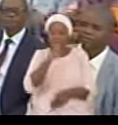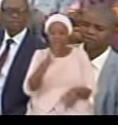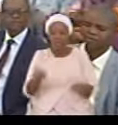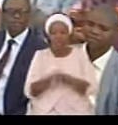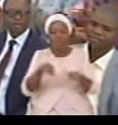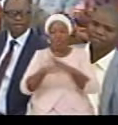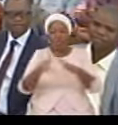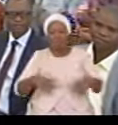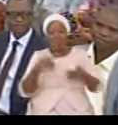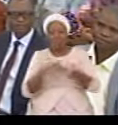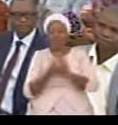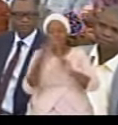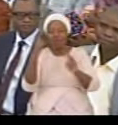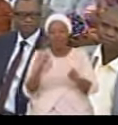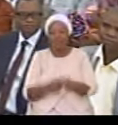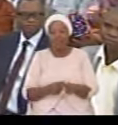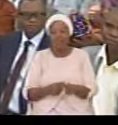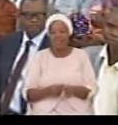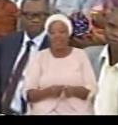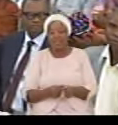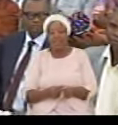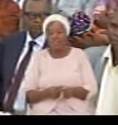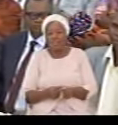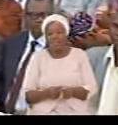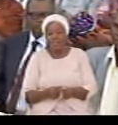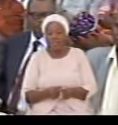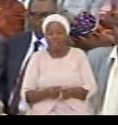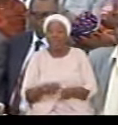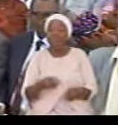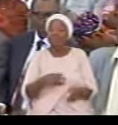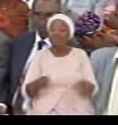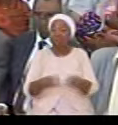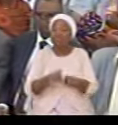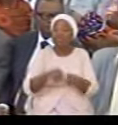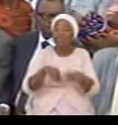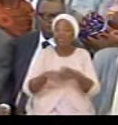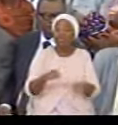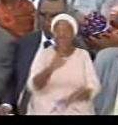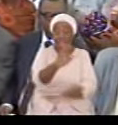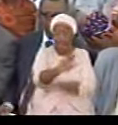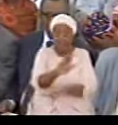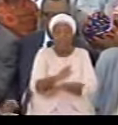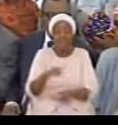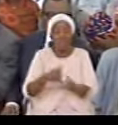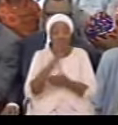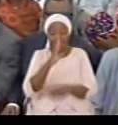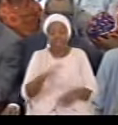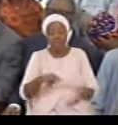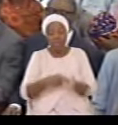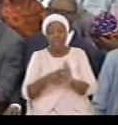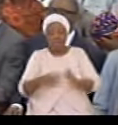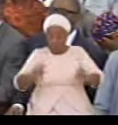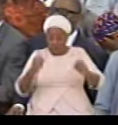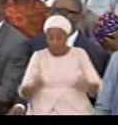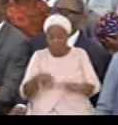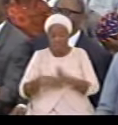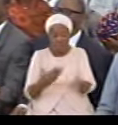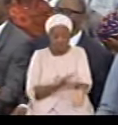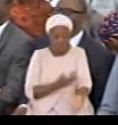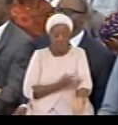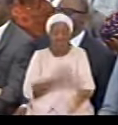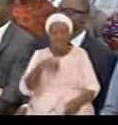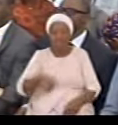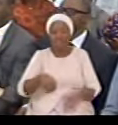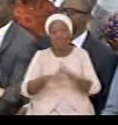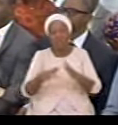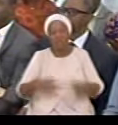life. Amen. Even in the evening, it will mean that the strength of the morning is still there in your life.